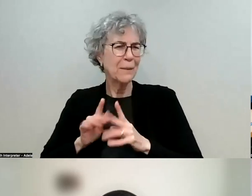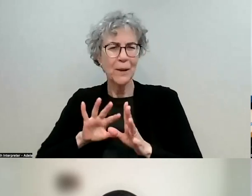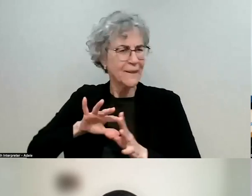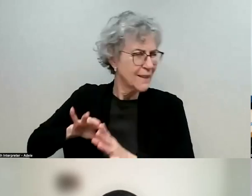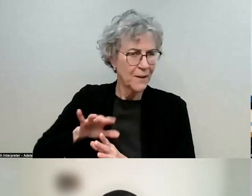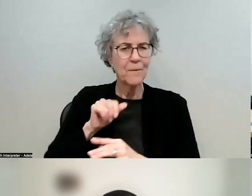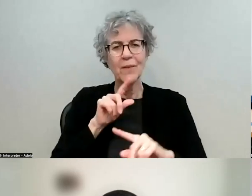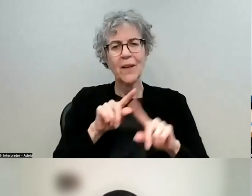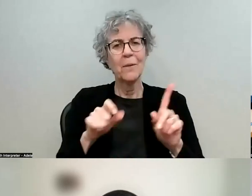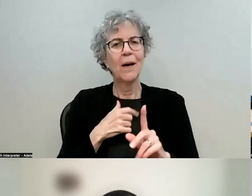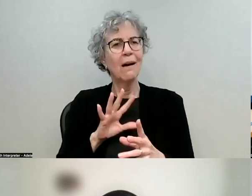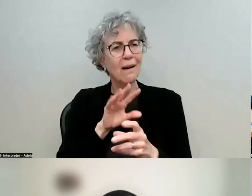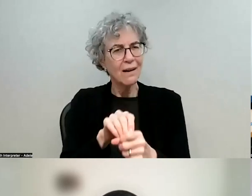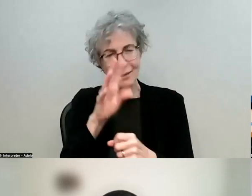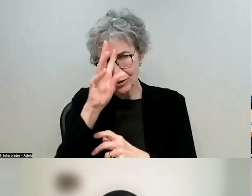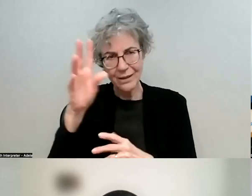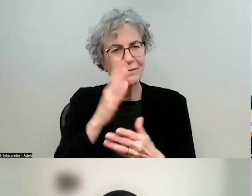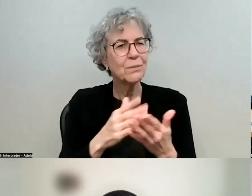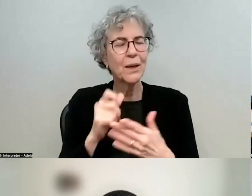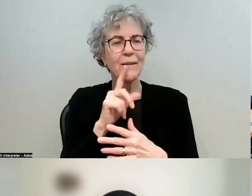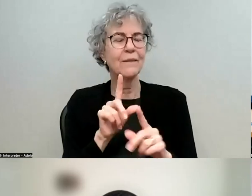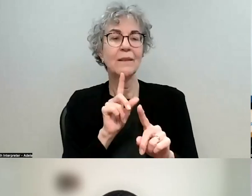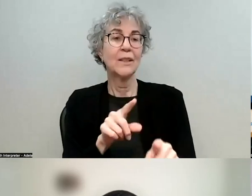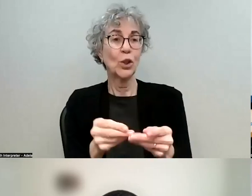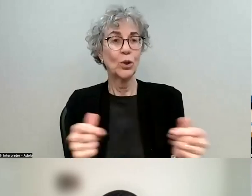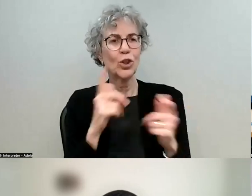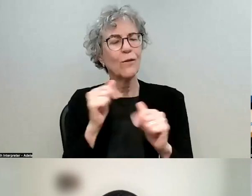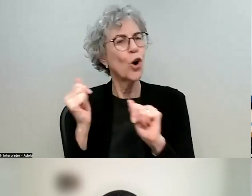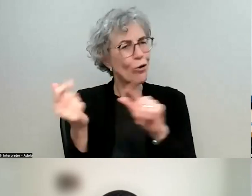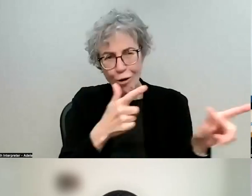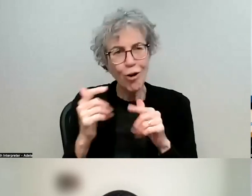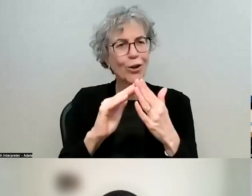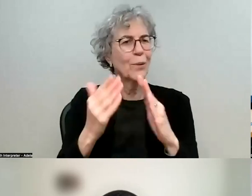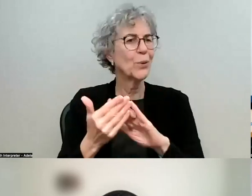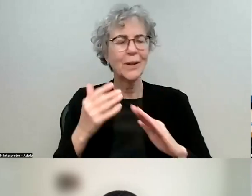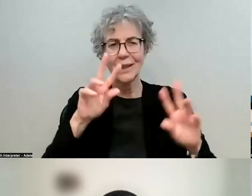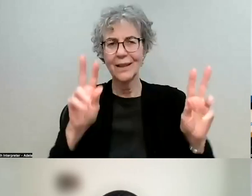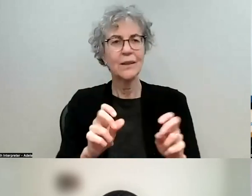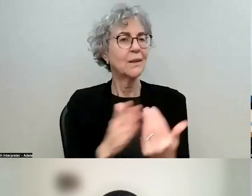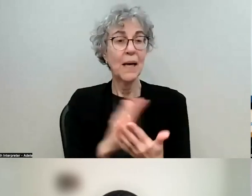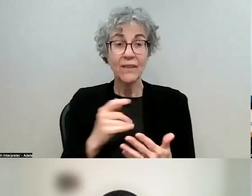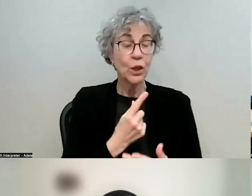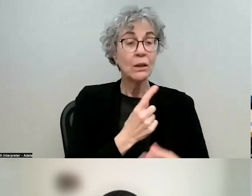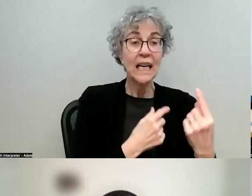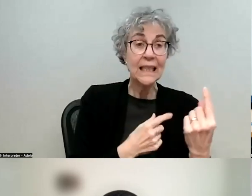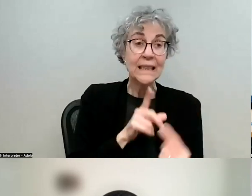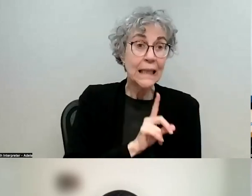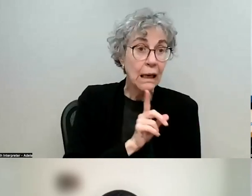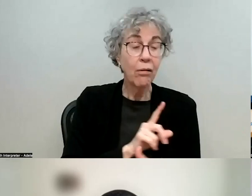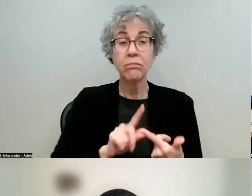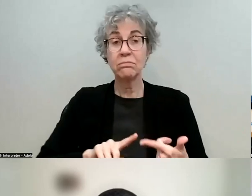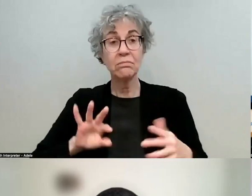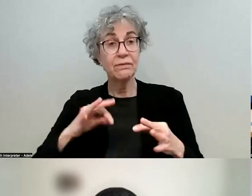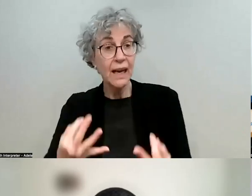is an all of community issue. Doesn't matter if you're a single person, family, professionals,